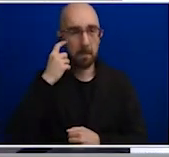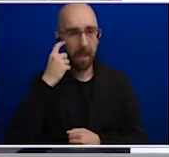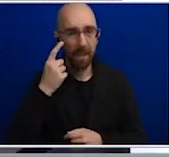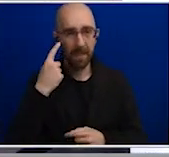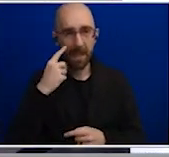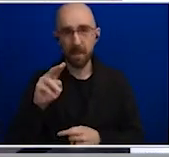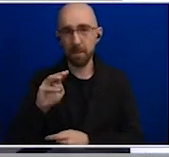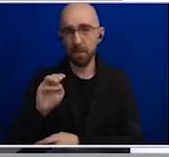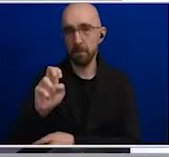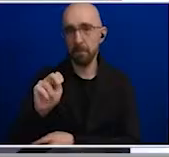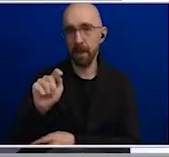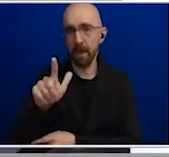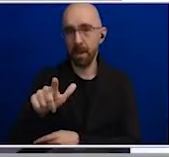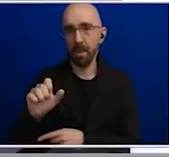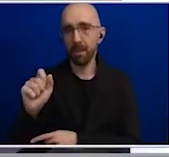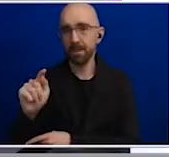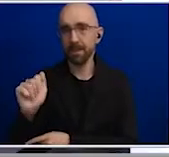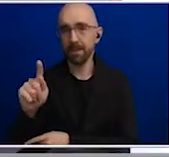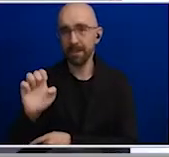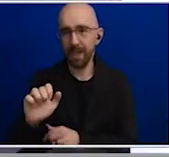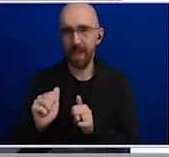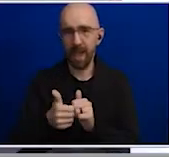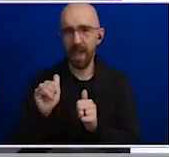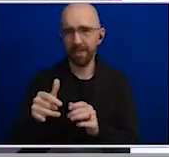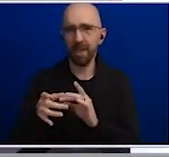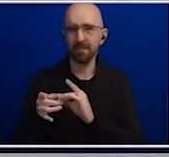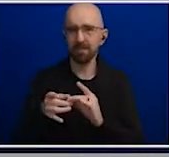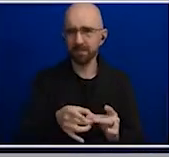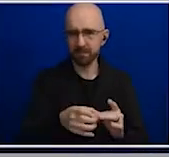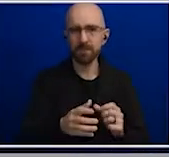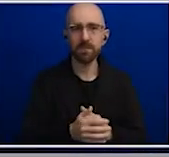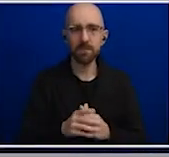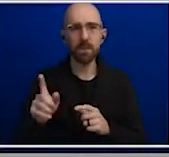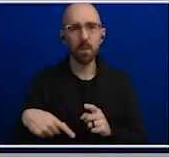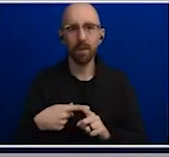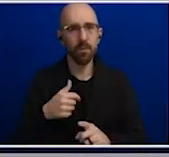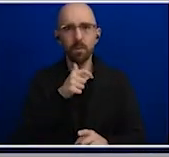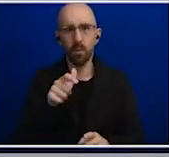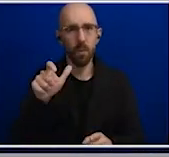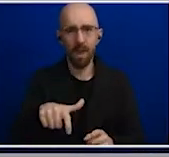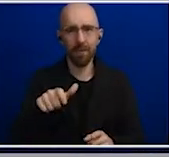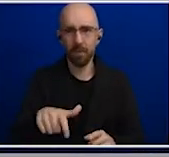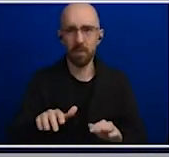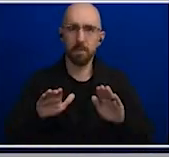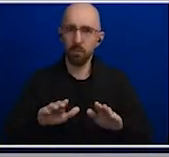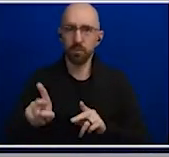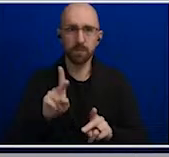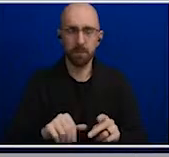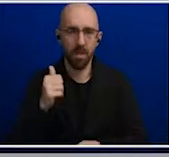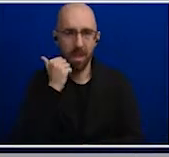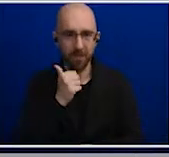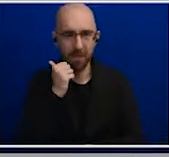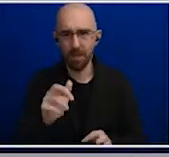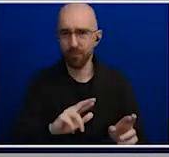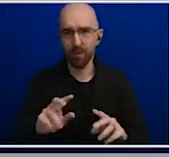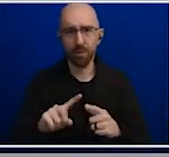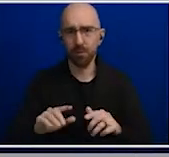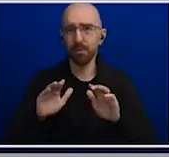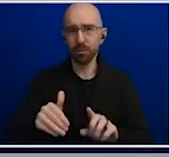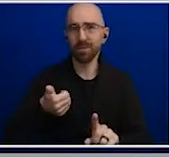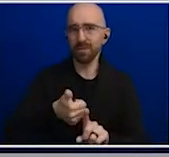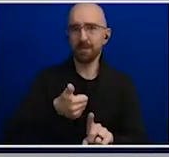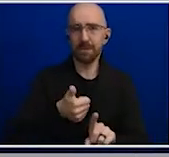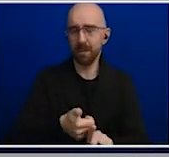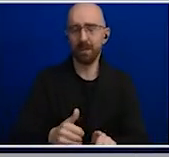too? How much do you think that has to do to the physical? When you don't have to push people every day and they're ready to push themselves, it